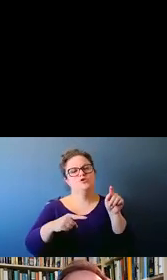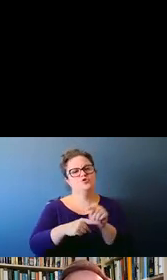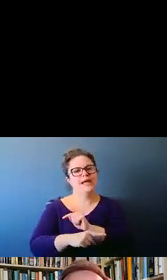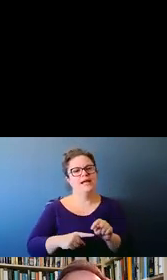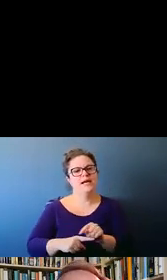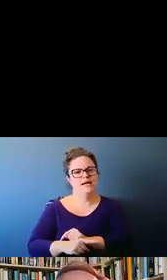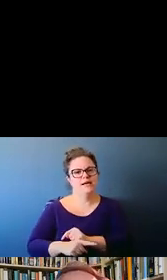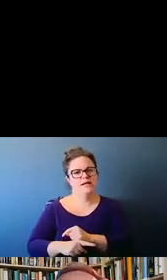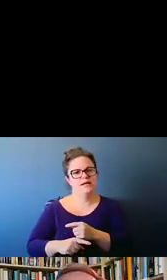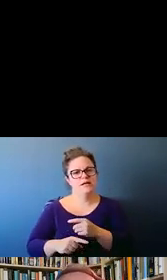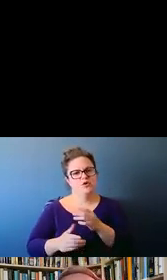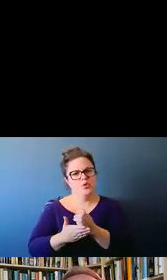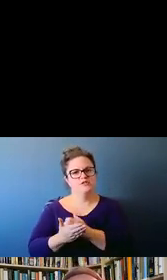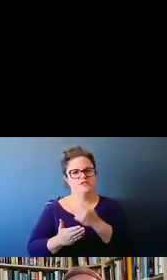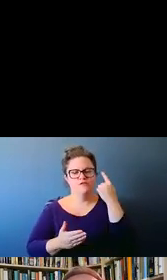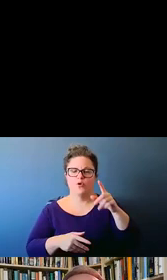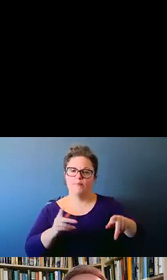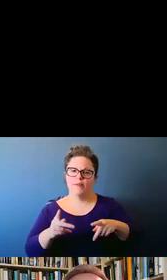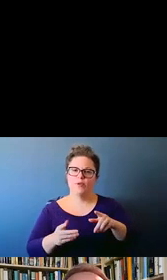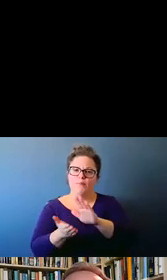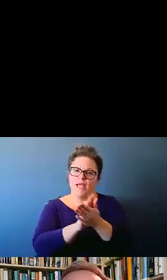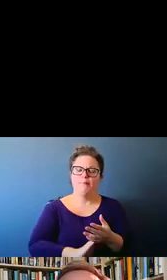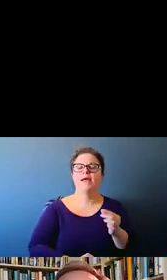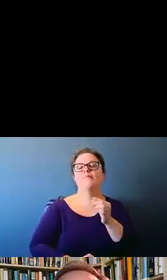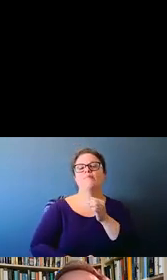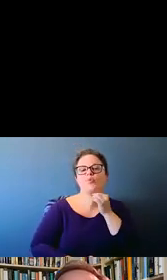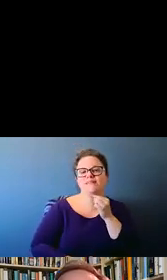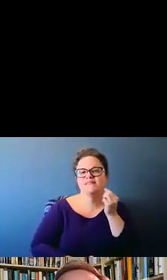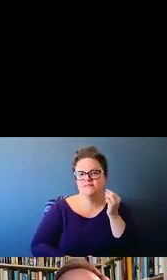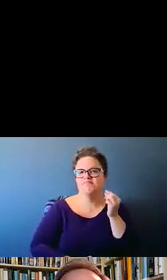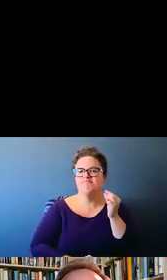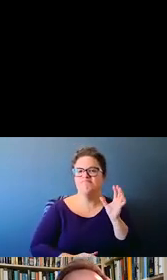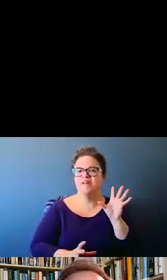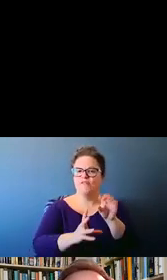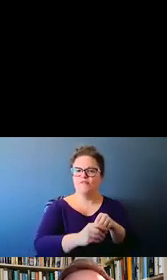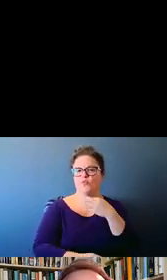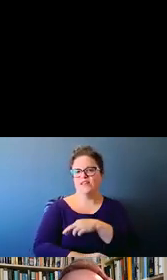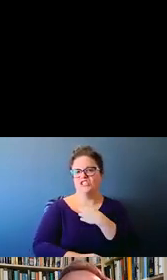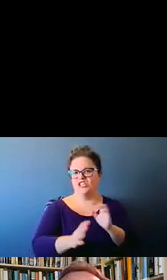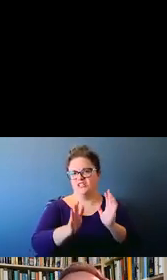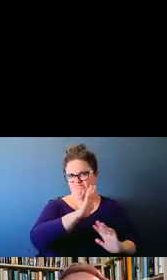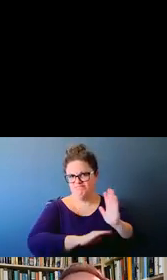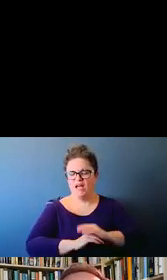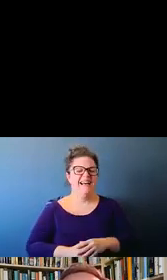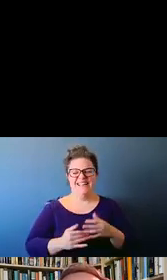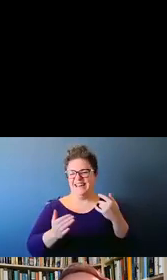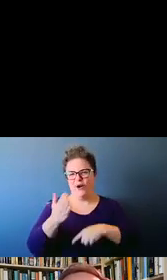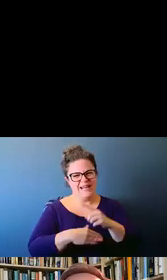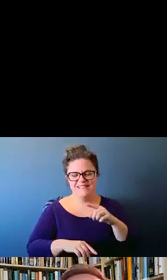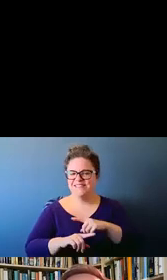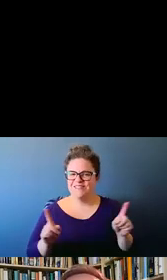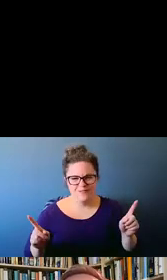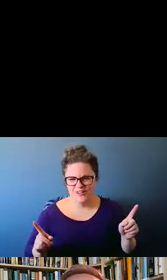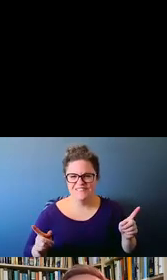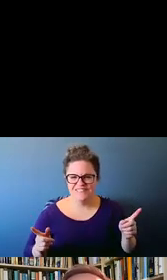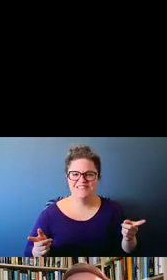into religious service, originally anyway. So Of course, we're a long way from that now, from the ancient world or the